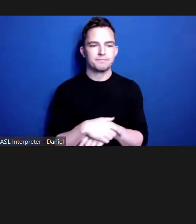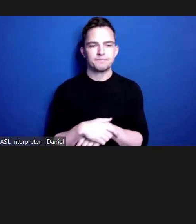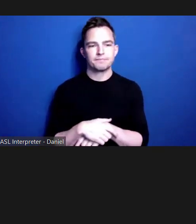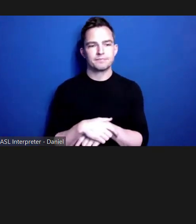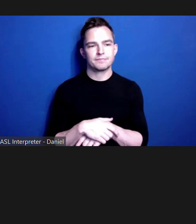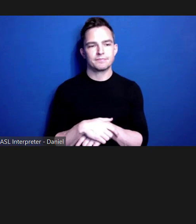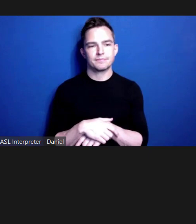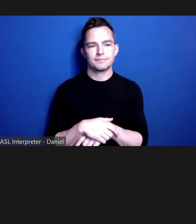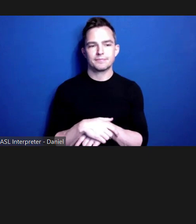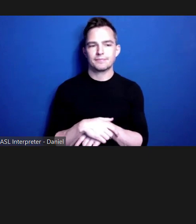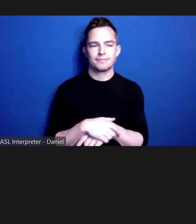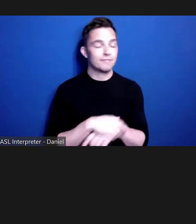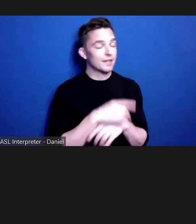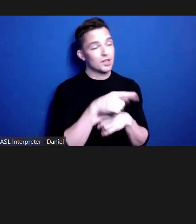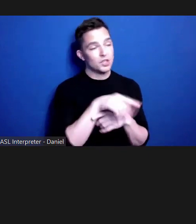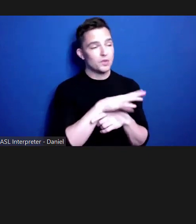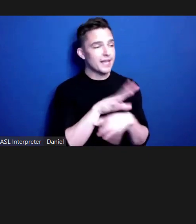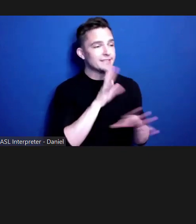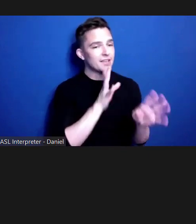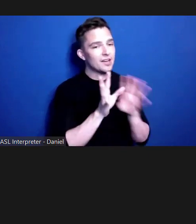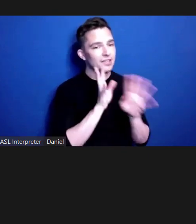Are you guys talking?